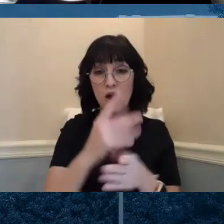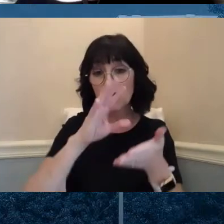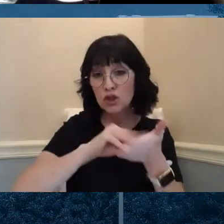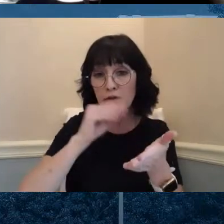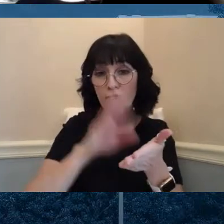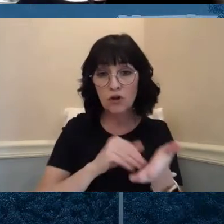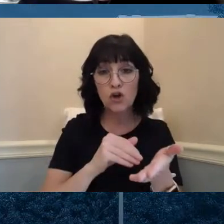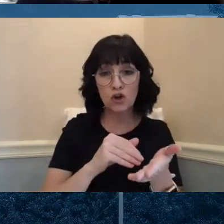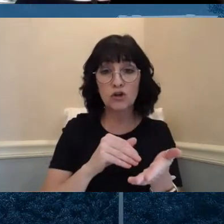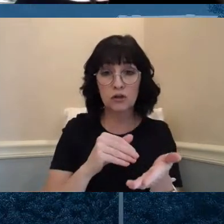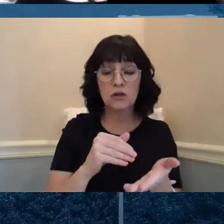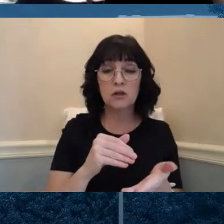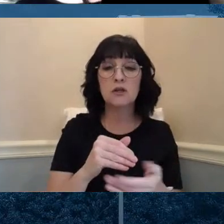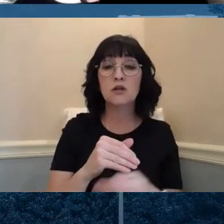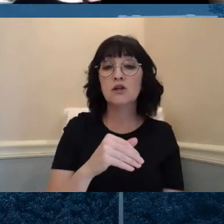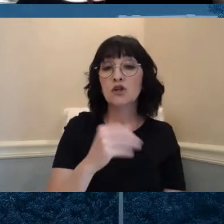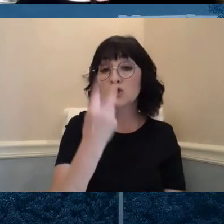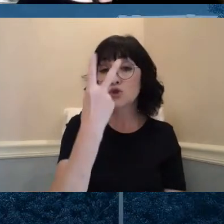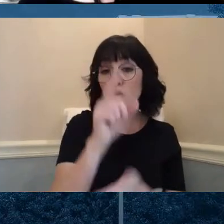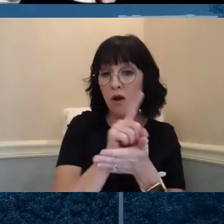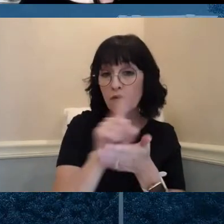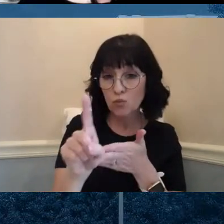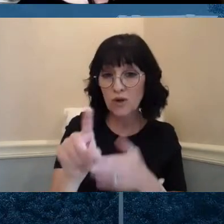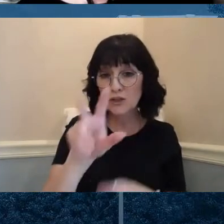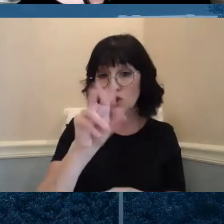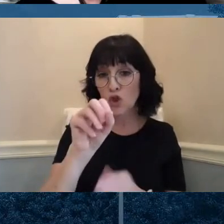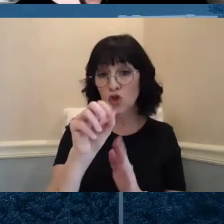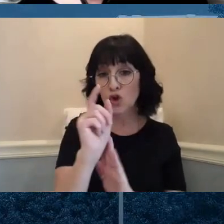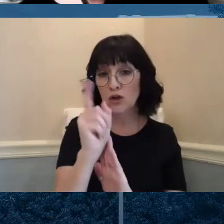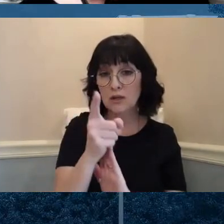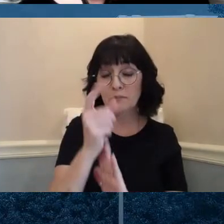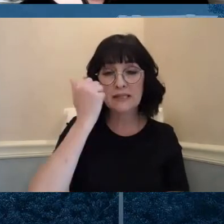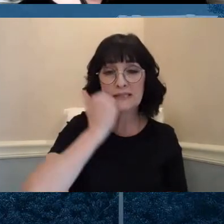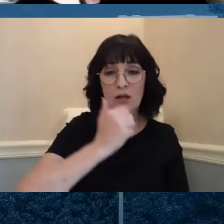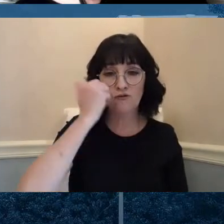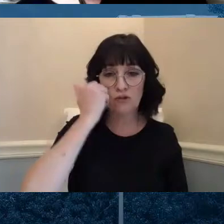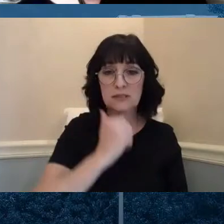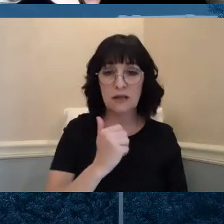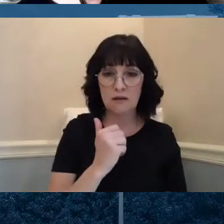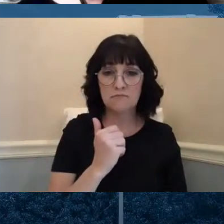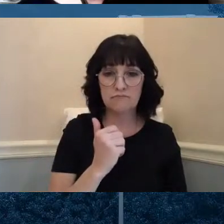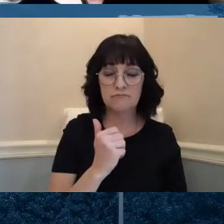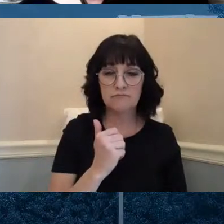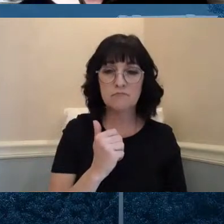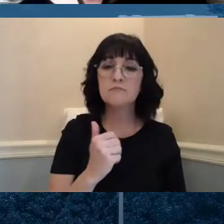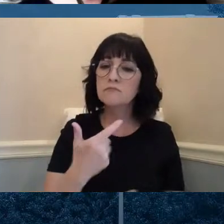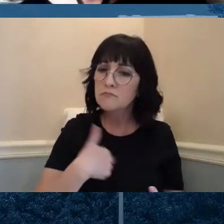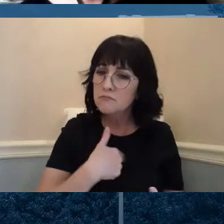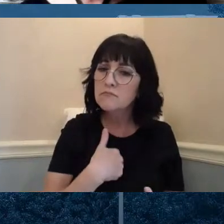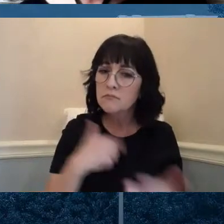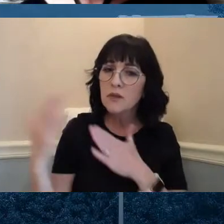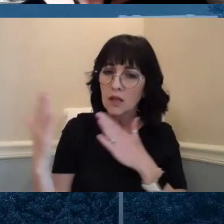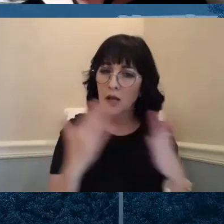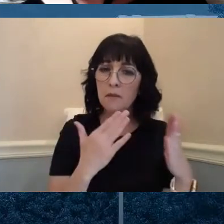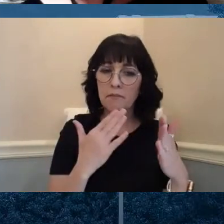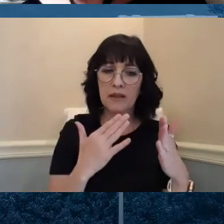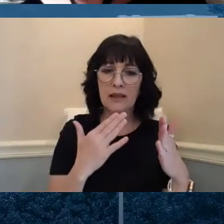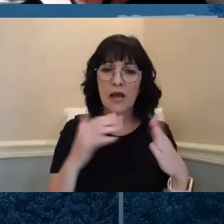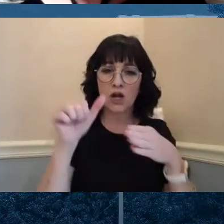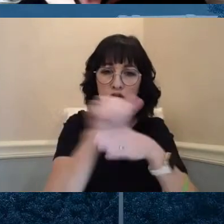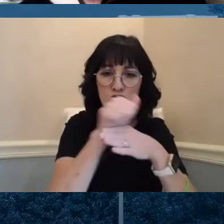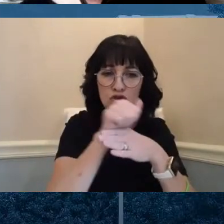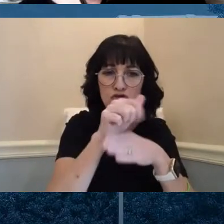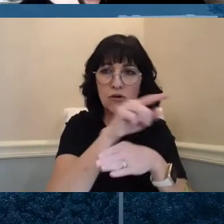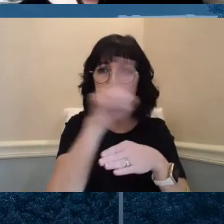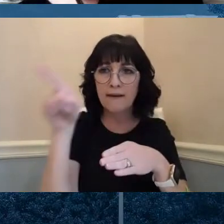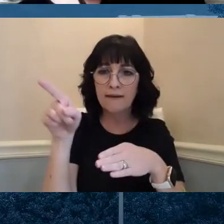Some of this could be done independently for some students, but we also will be training and preparing teachers to be coaches as they